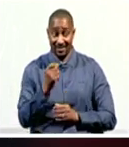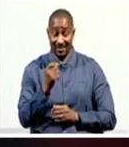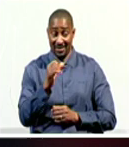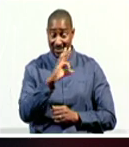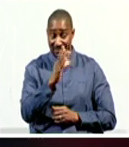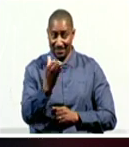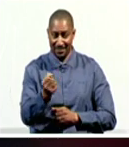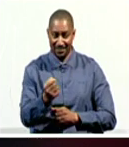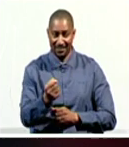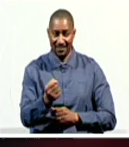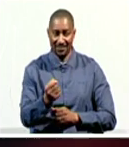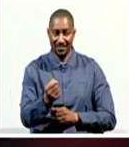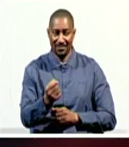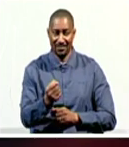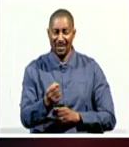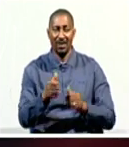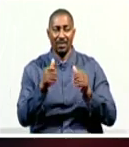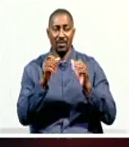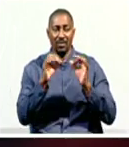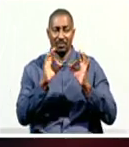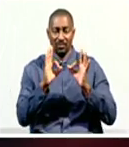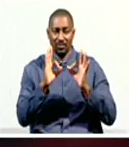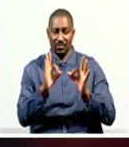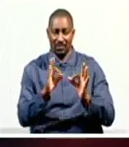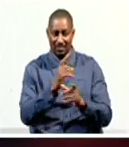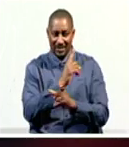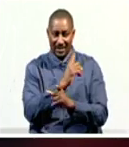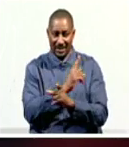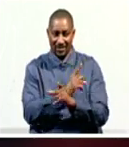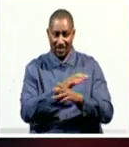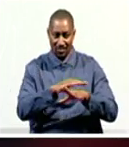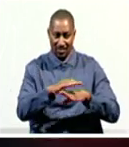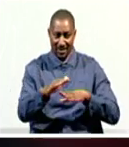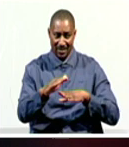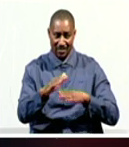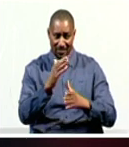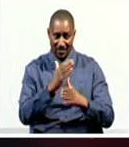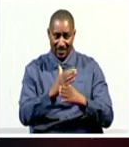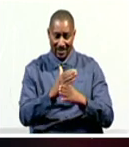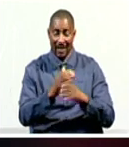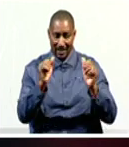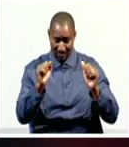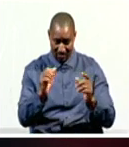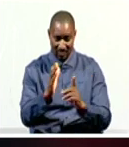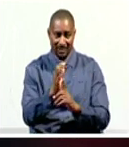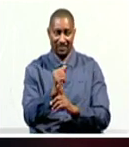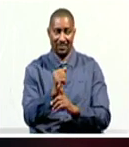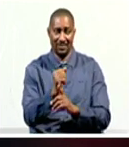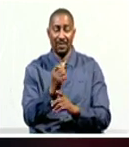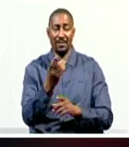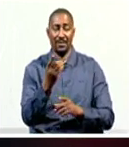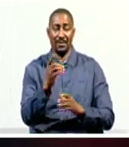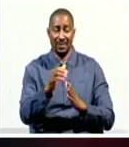place, HPP 1 would have achieved almost all its target. So what was the challenge there? The